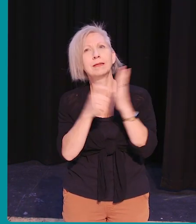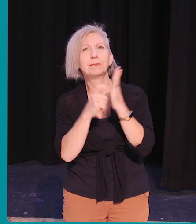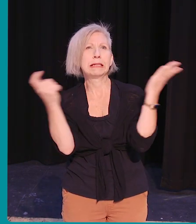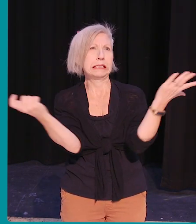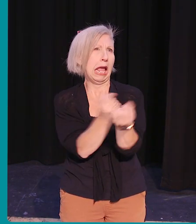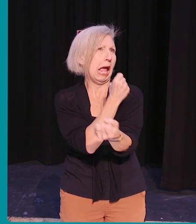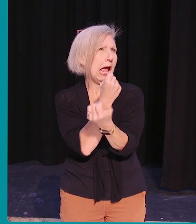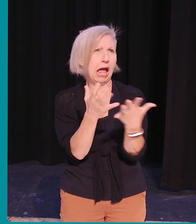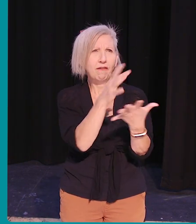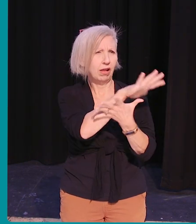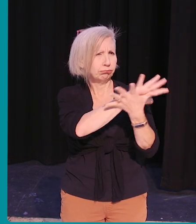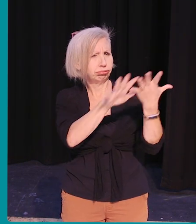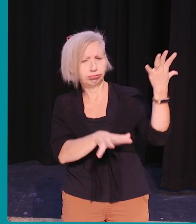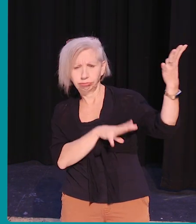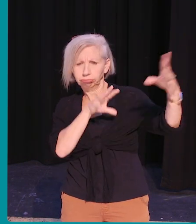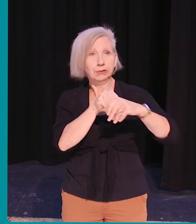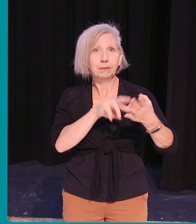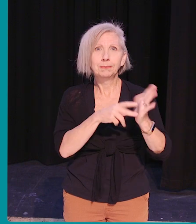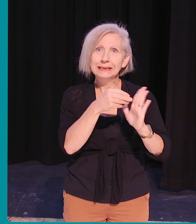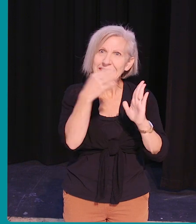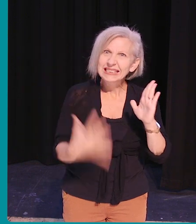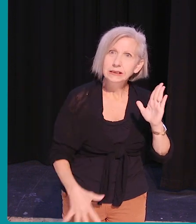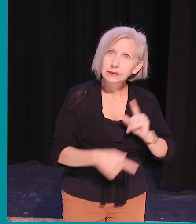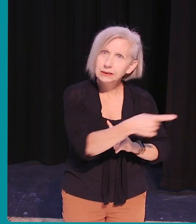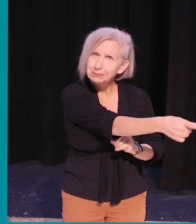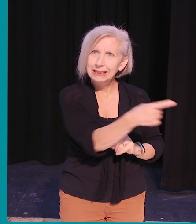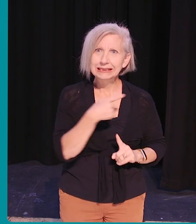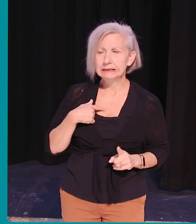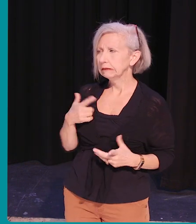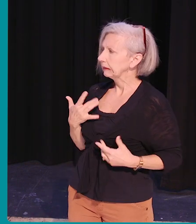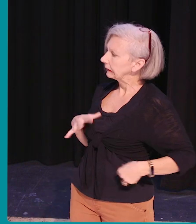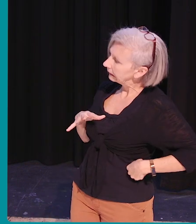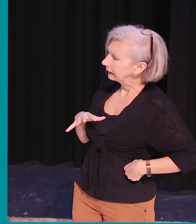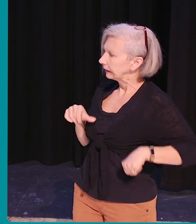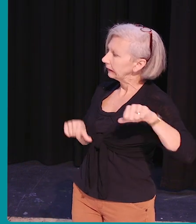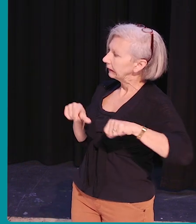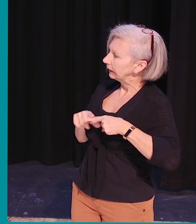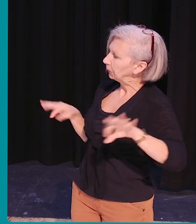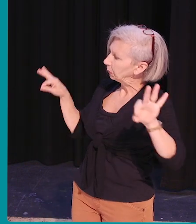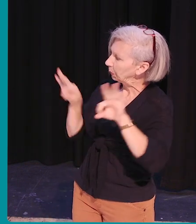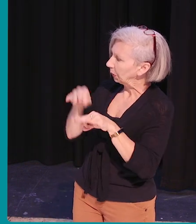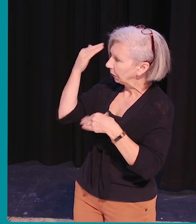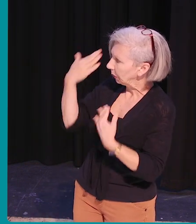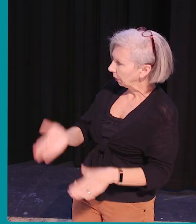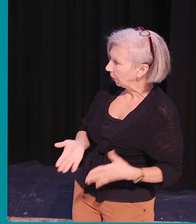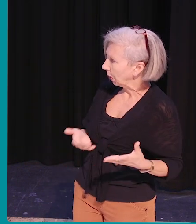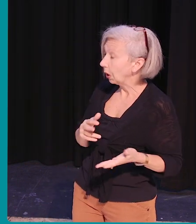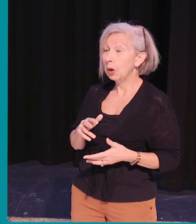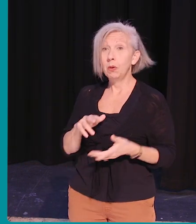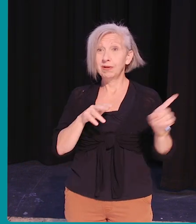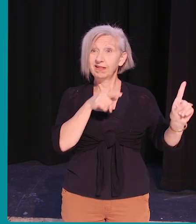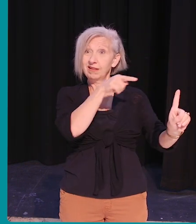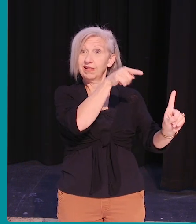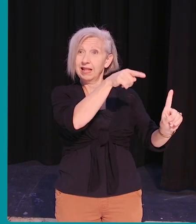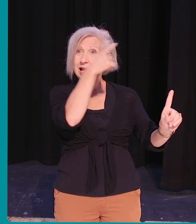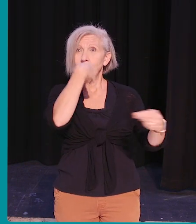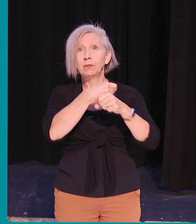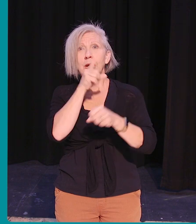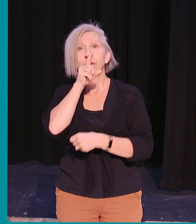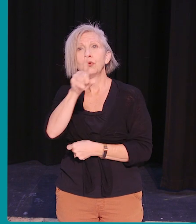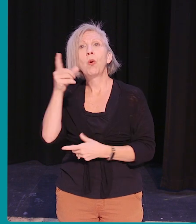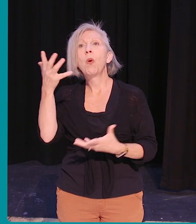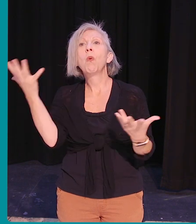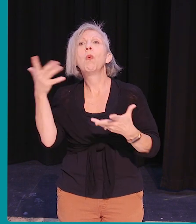all the things that we needed to write and the book tours that you would go on. All of that's expensive, right? And so we had to make sure that your voice was